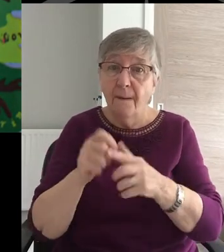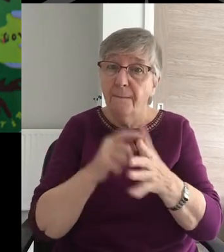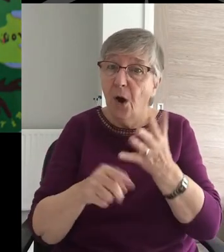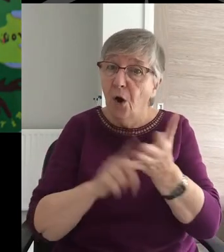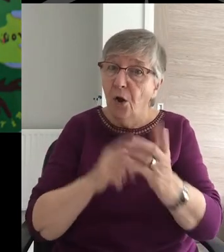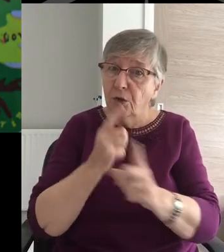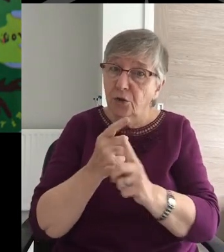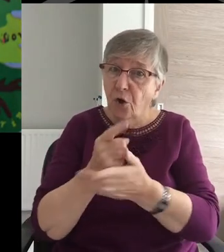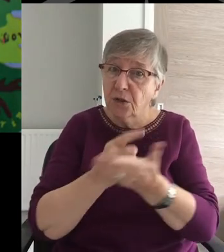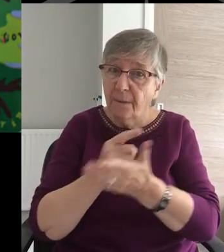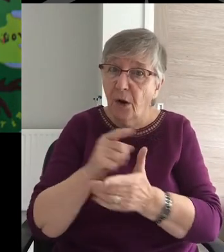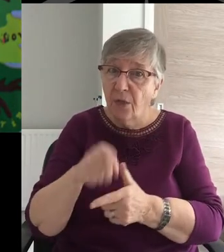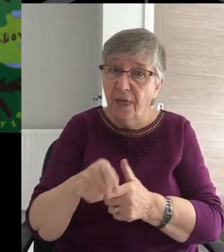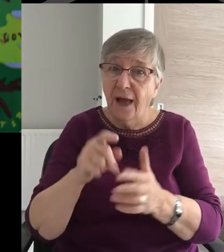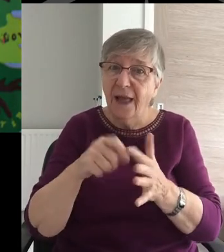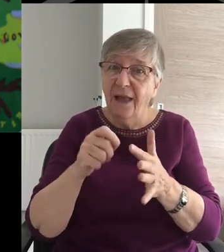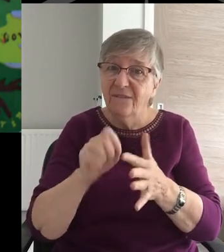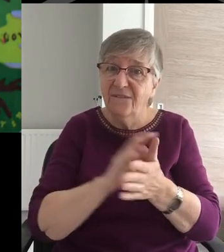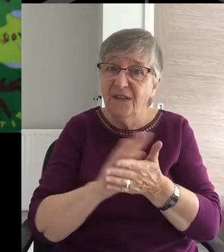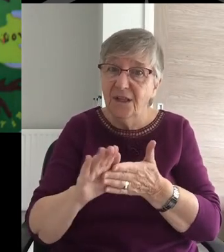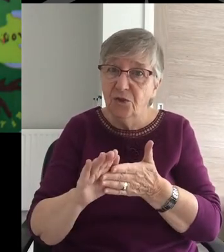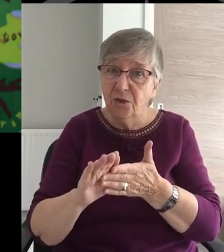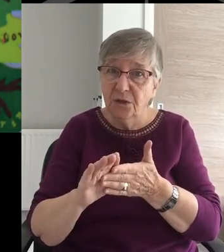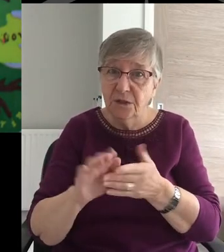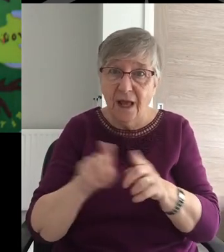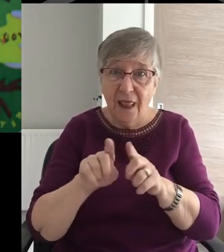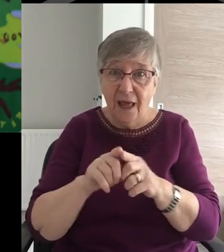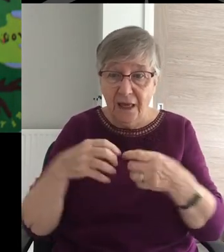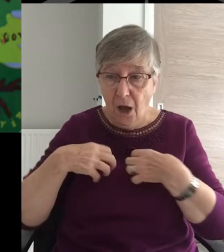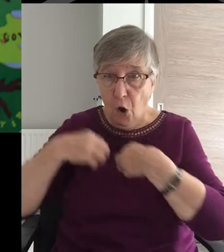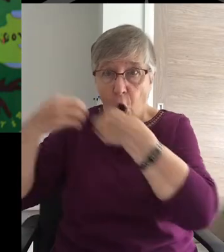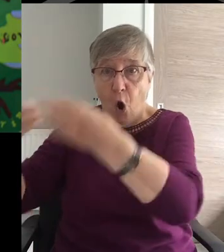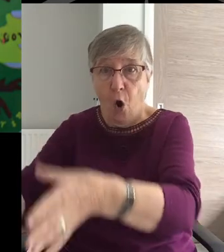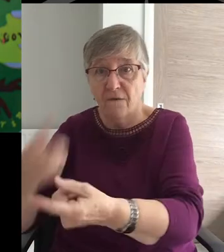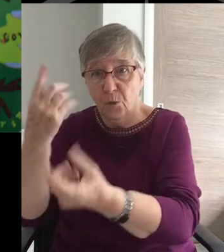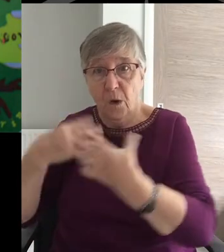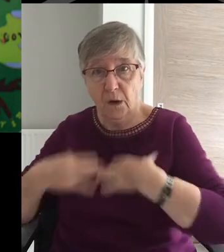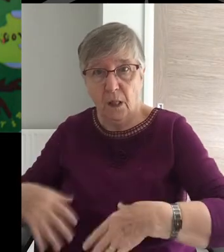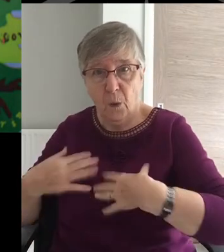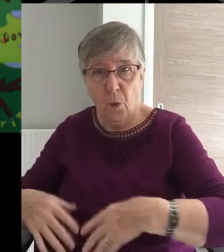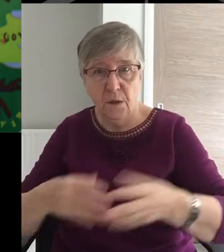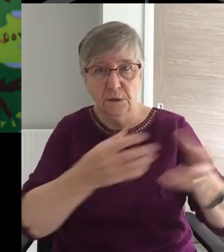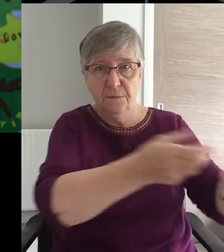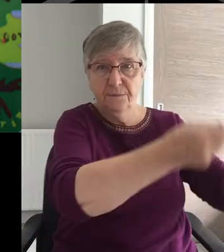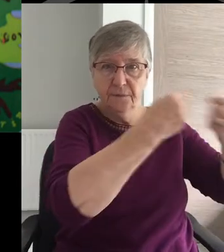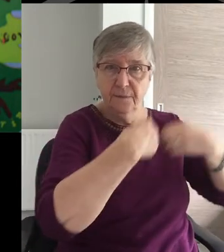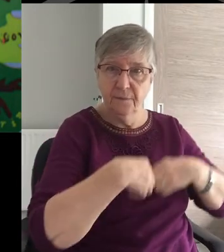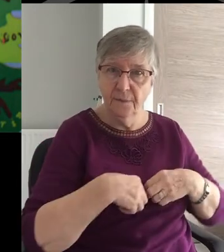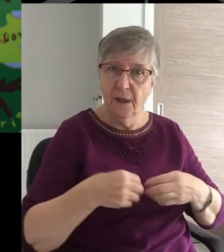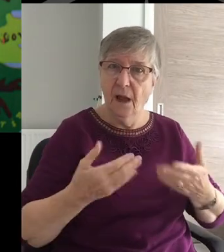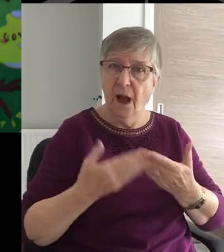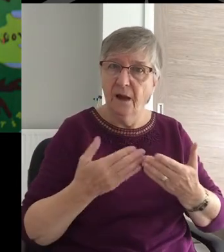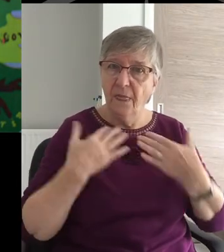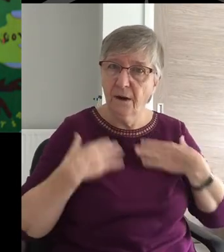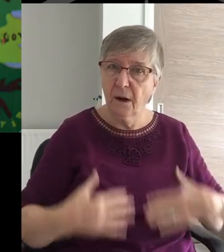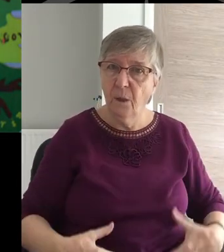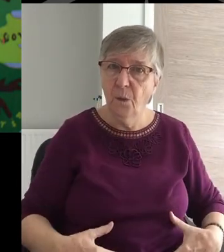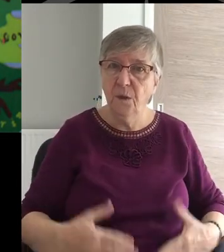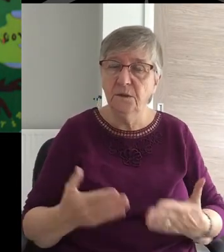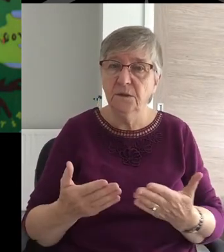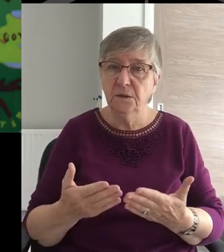Ephesians 4 as though it's, we're taking off one set of clothes and putting on another. Now, that doesn't happen